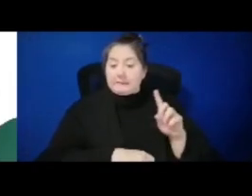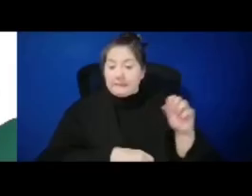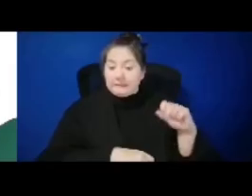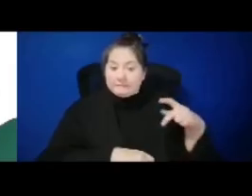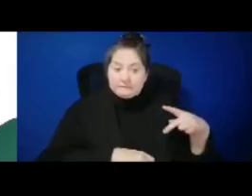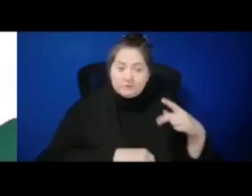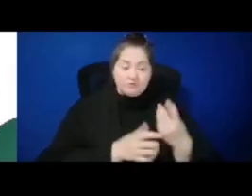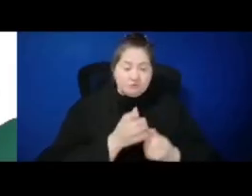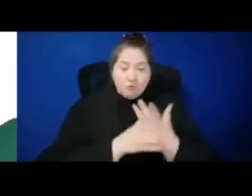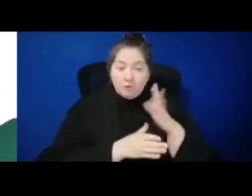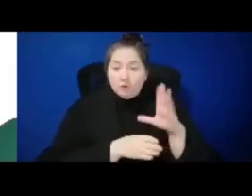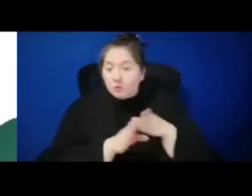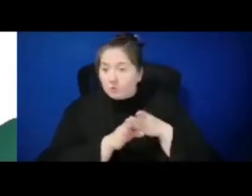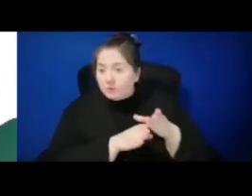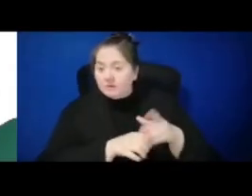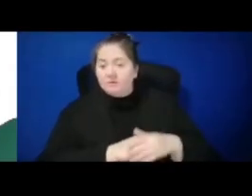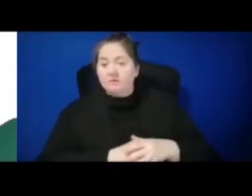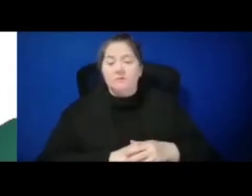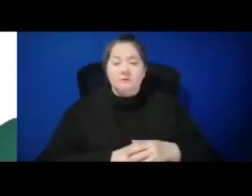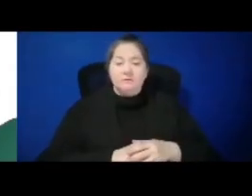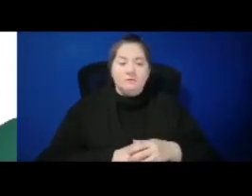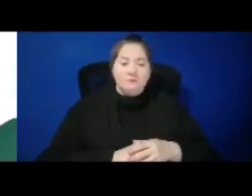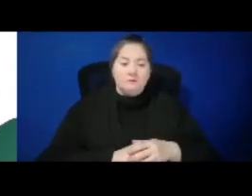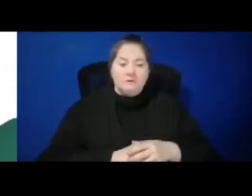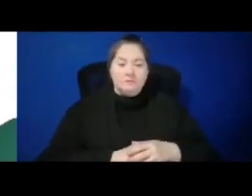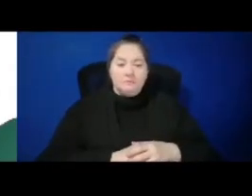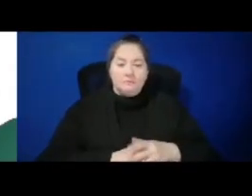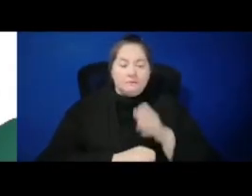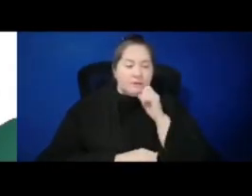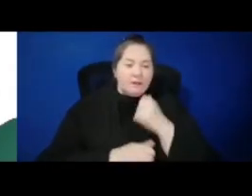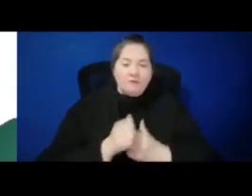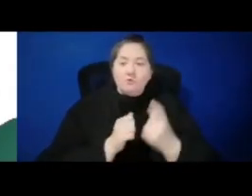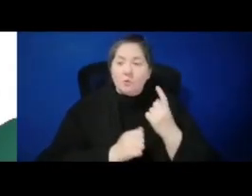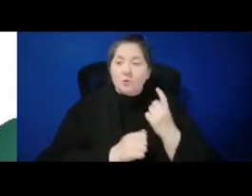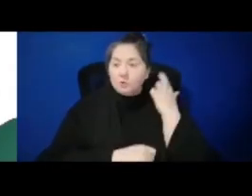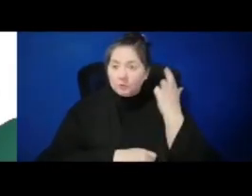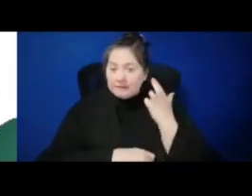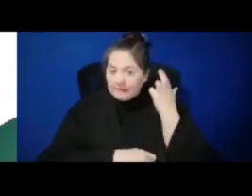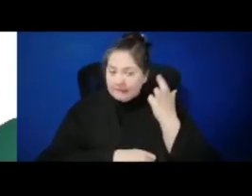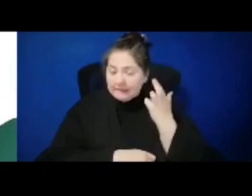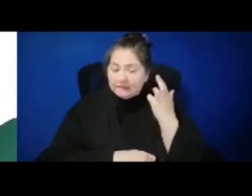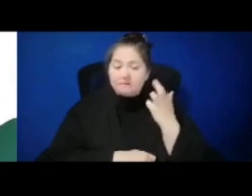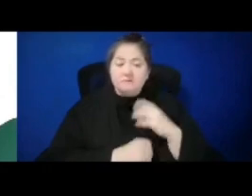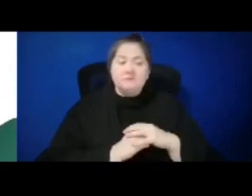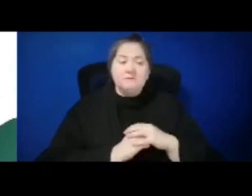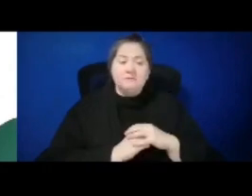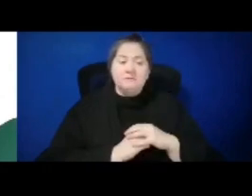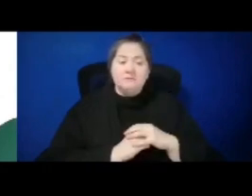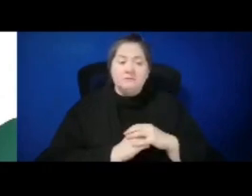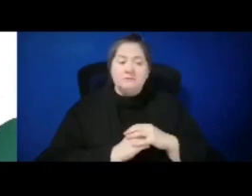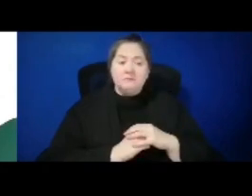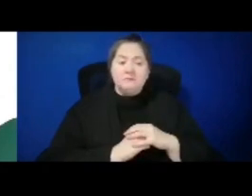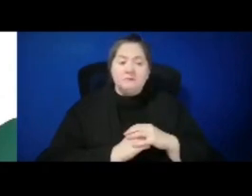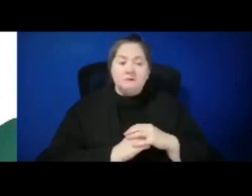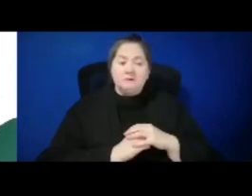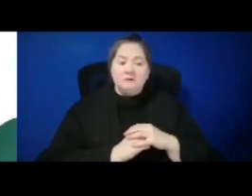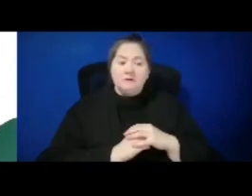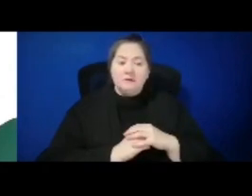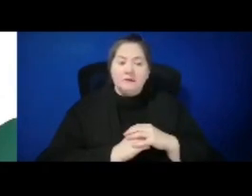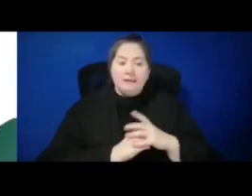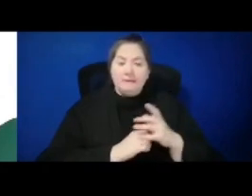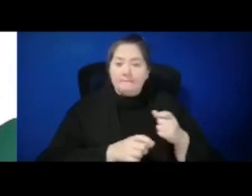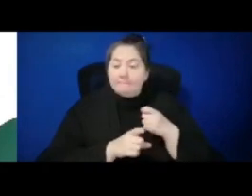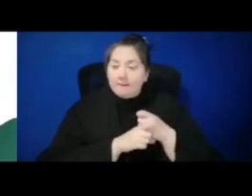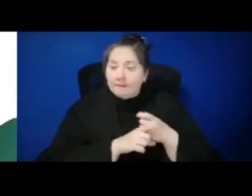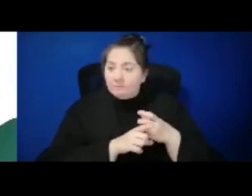to grow in their careers. Because not everyone realizes that in addition to being a meaningful,